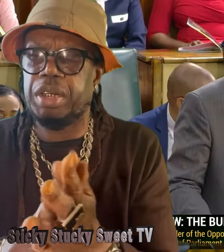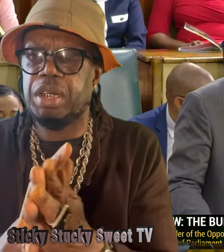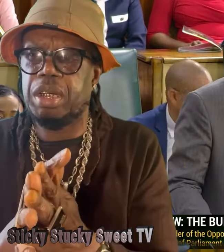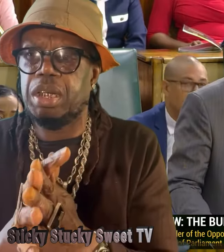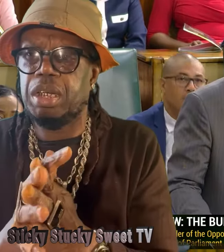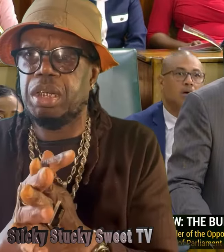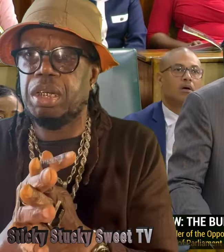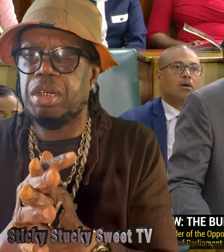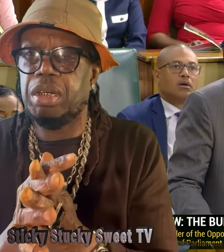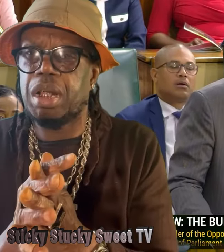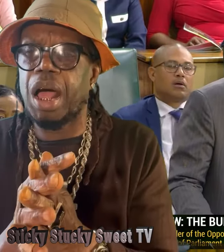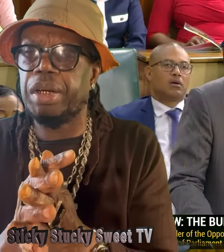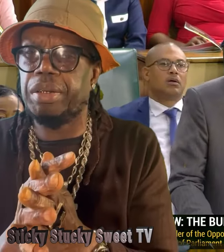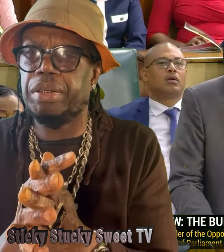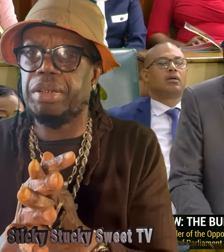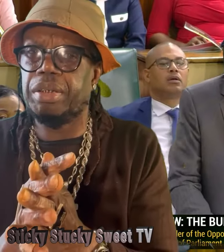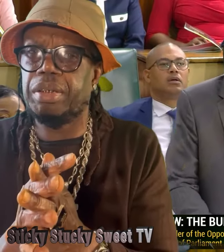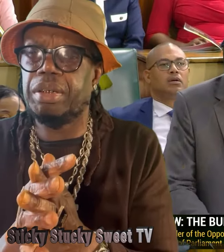Anyway,